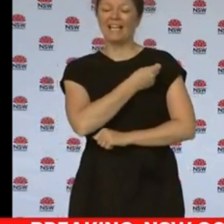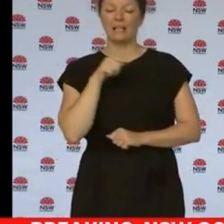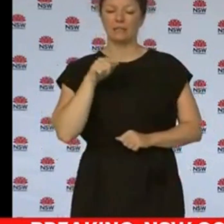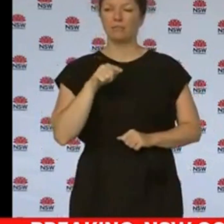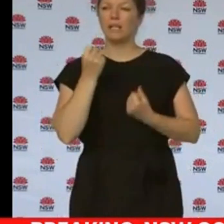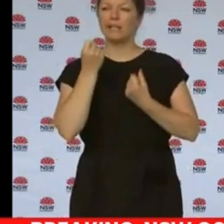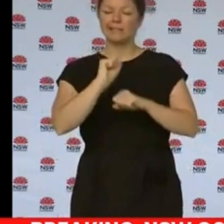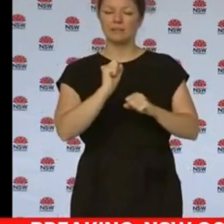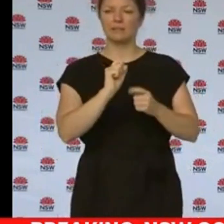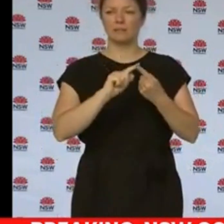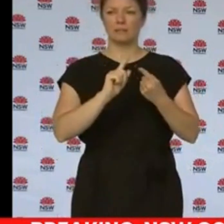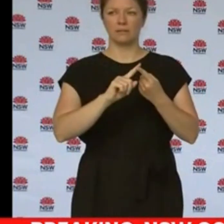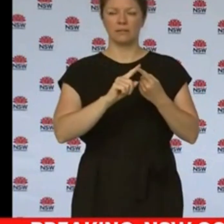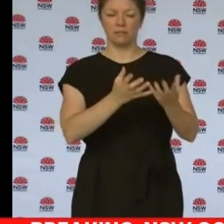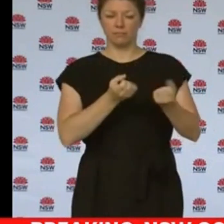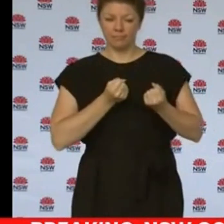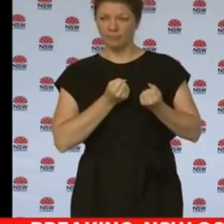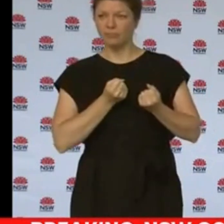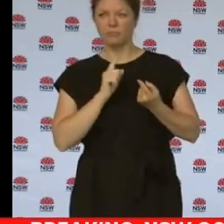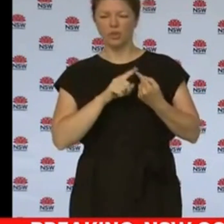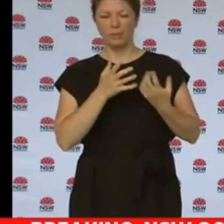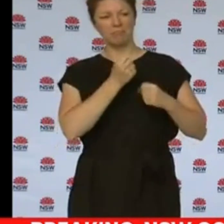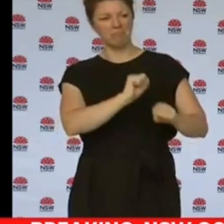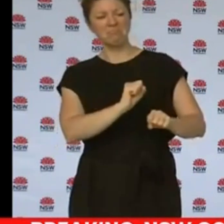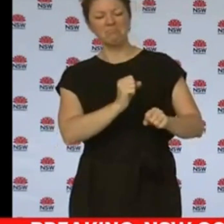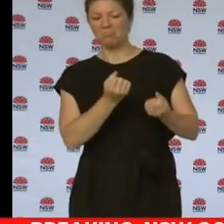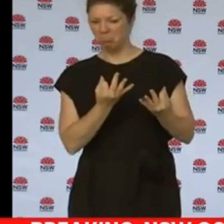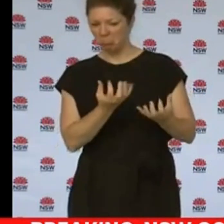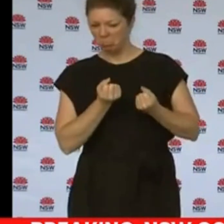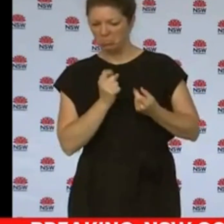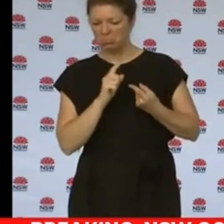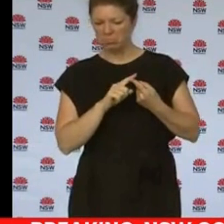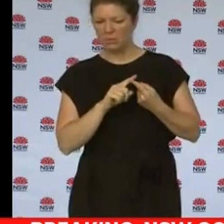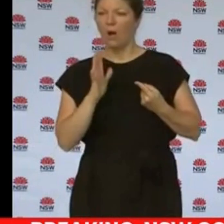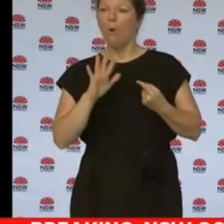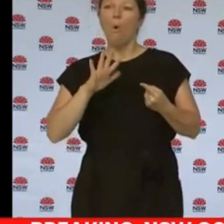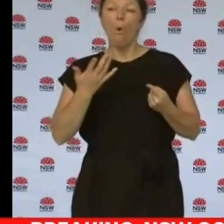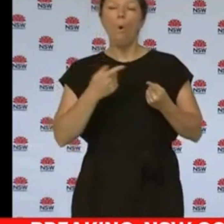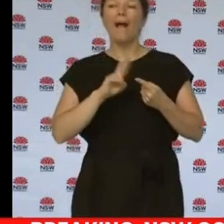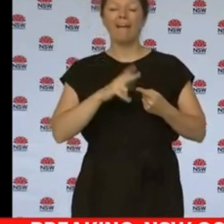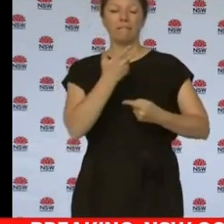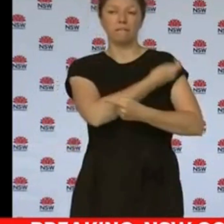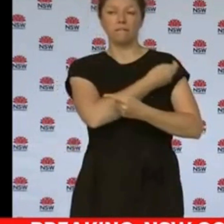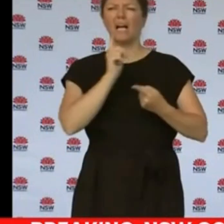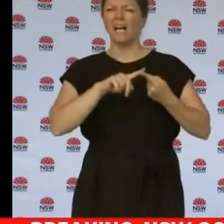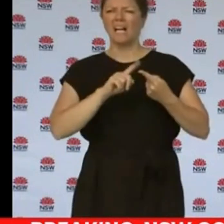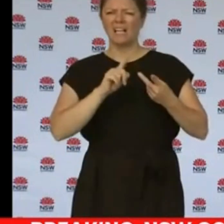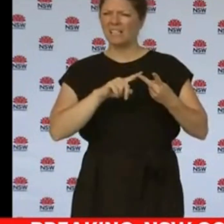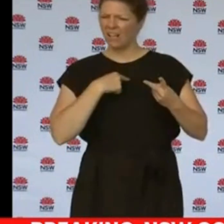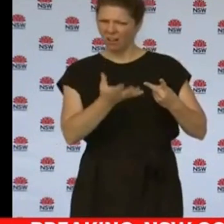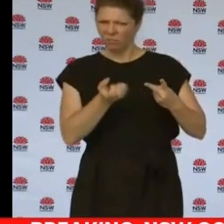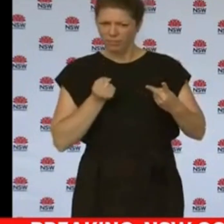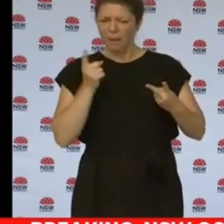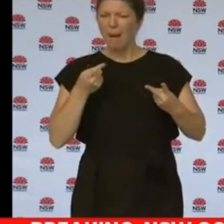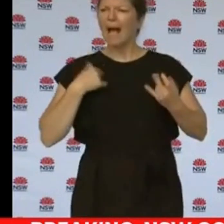severity and protect you from getting the disease. So one, protect you from getting it, and then if you do get it, to have a very